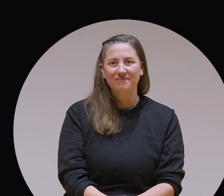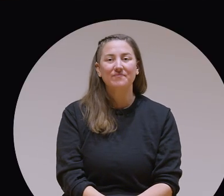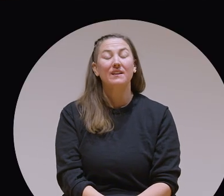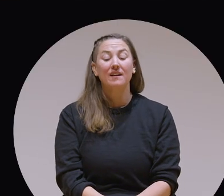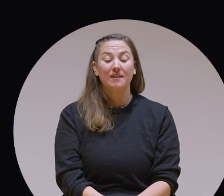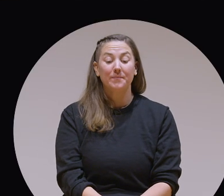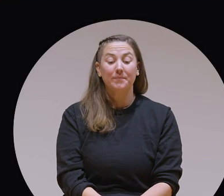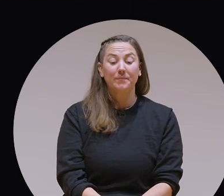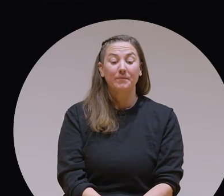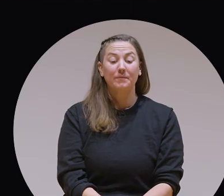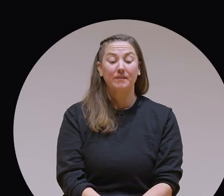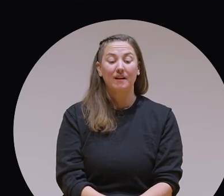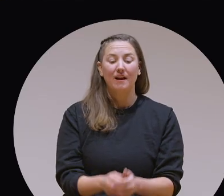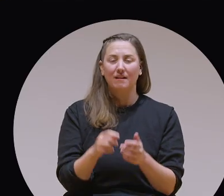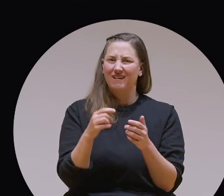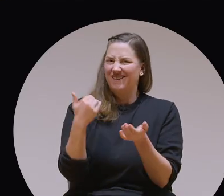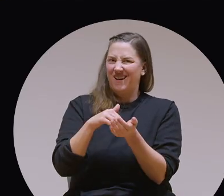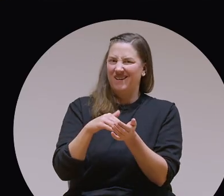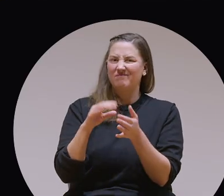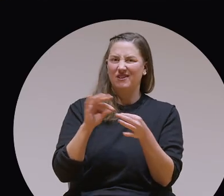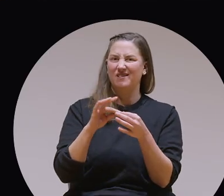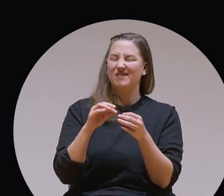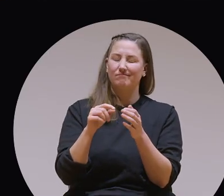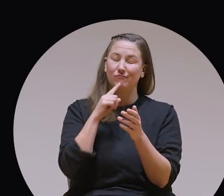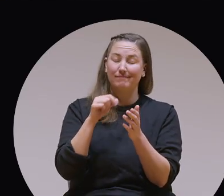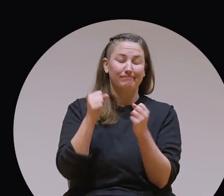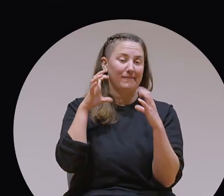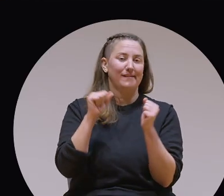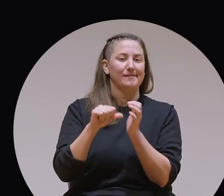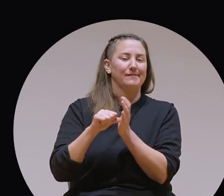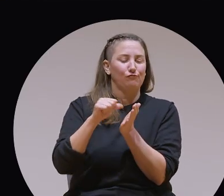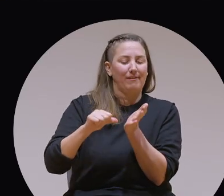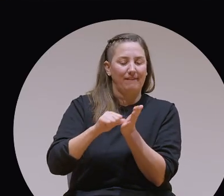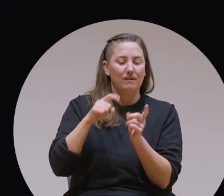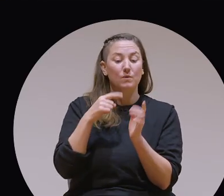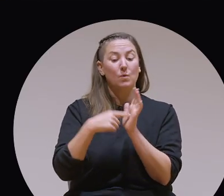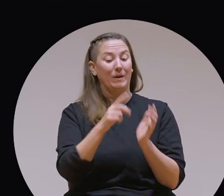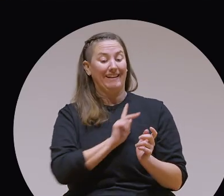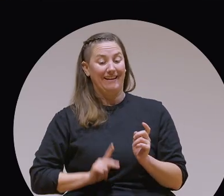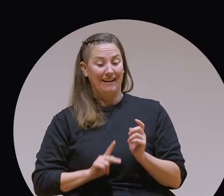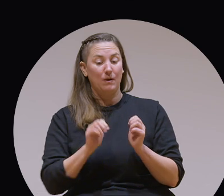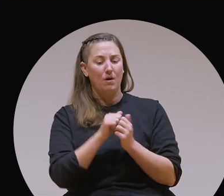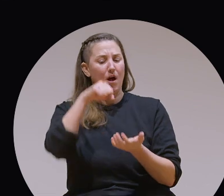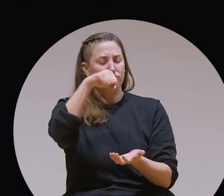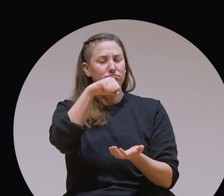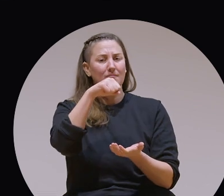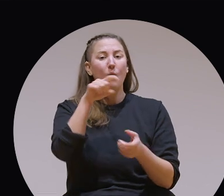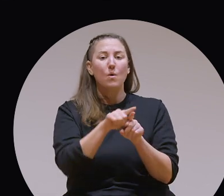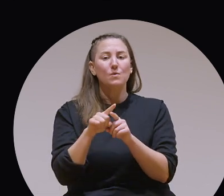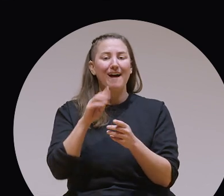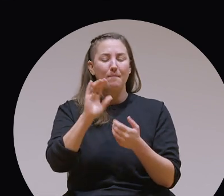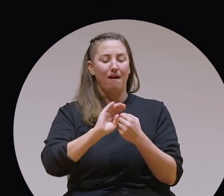This is, as I said, an incredible relief. On the left, it shows the God King with his diadem. He's holding a leather